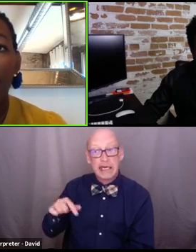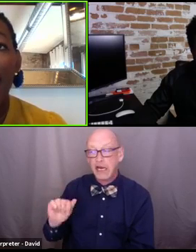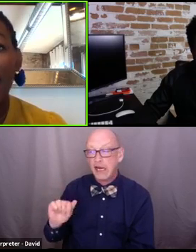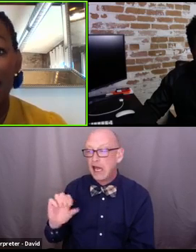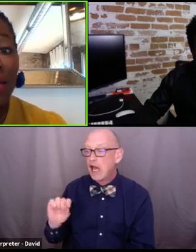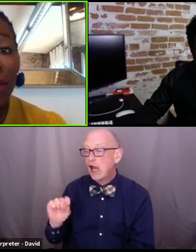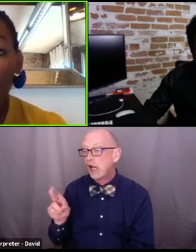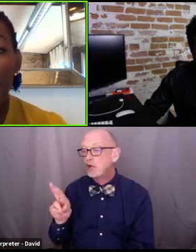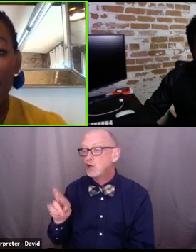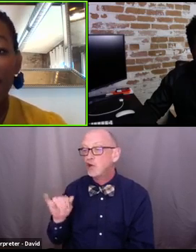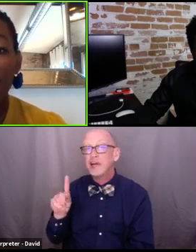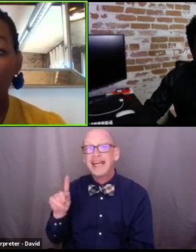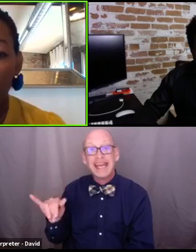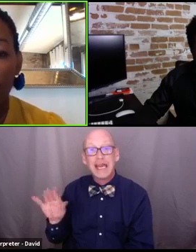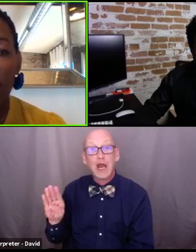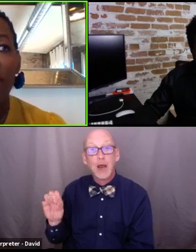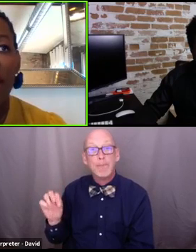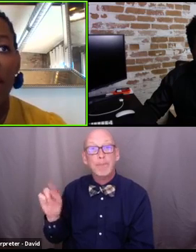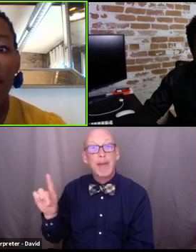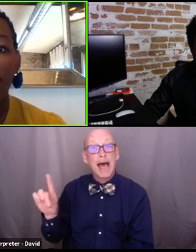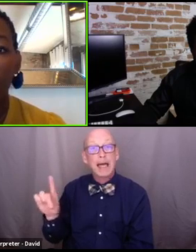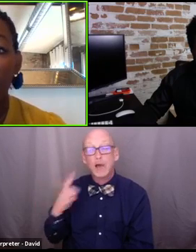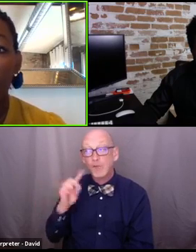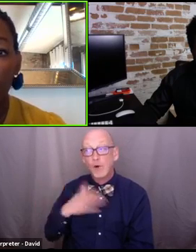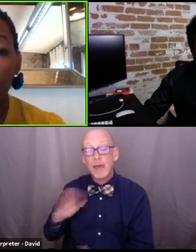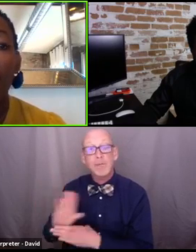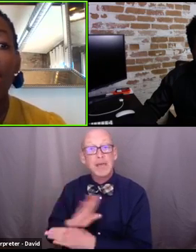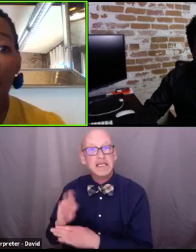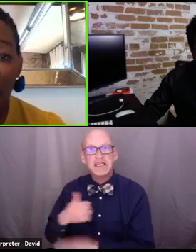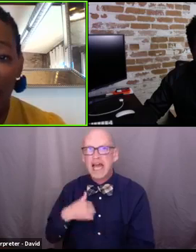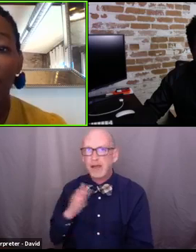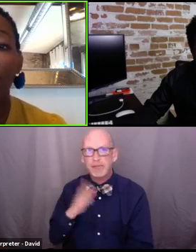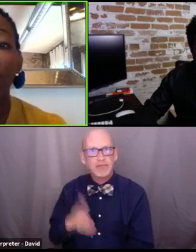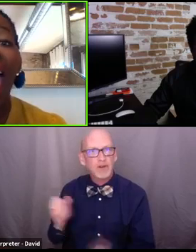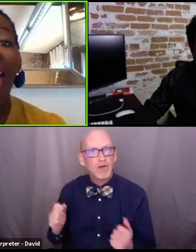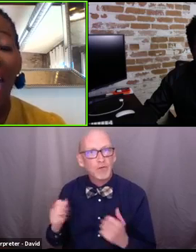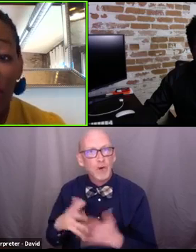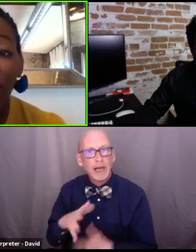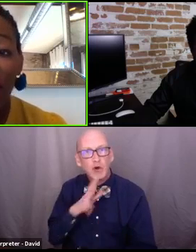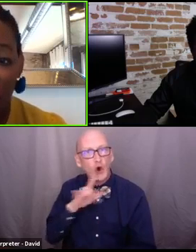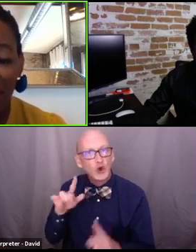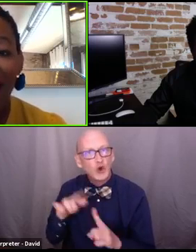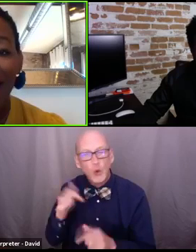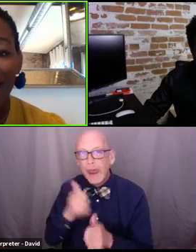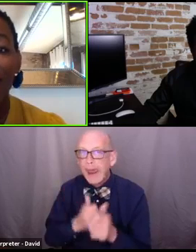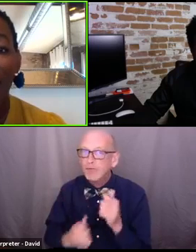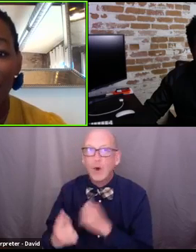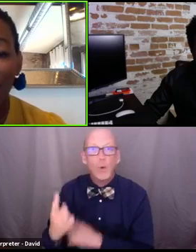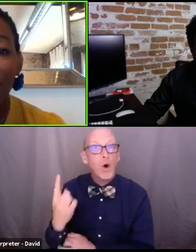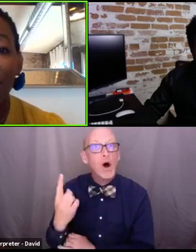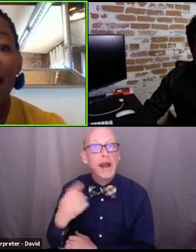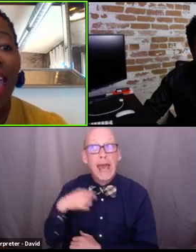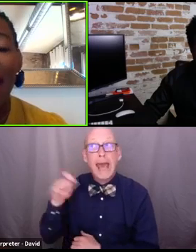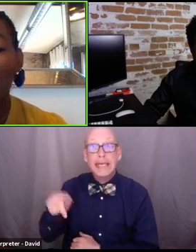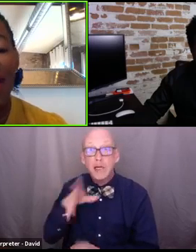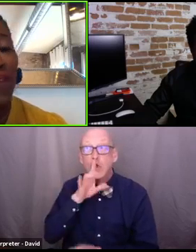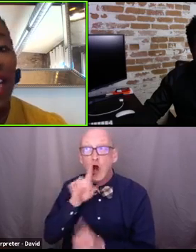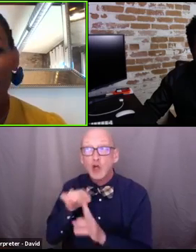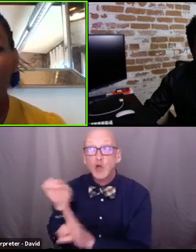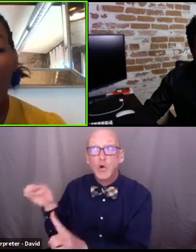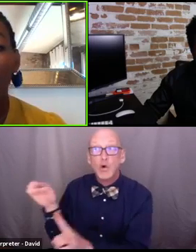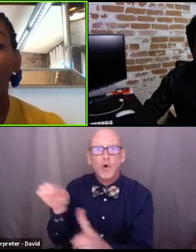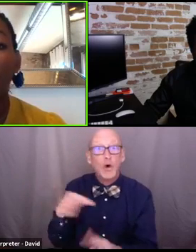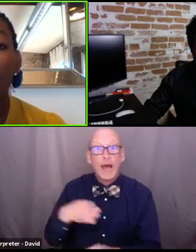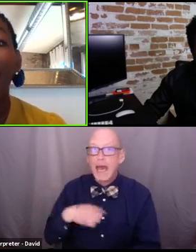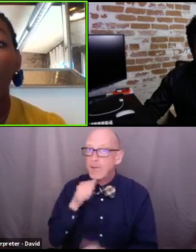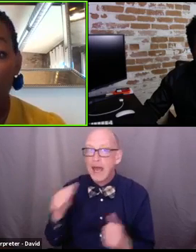that I needed to propel my business forward. And so I've never been afraid to talk to everyone that I need to talk to, and I'm not afraid